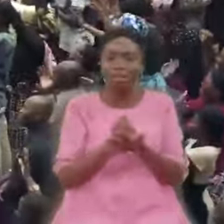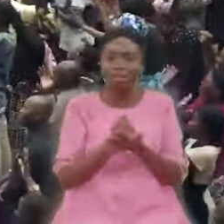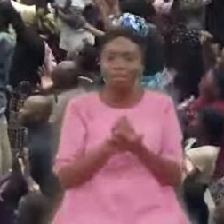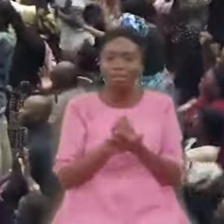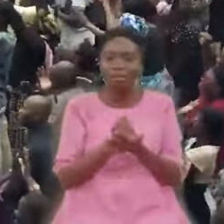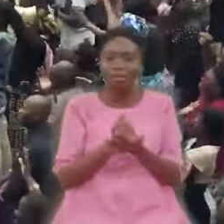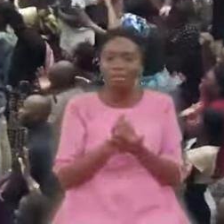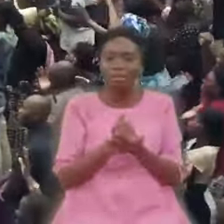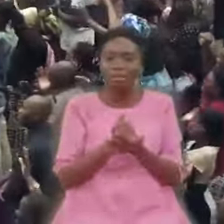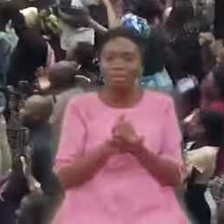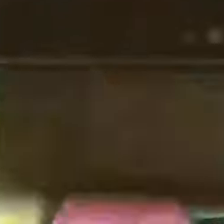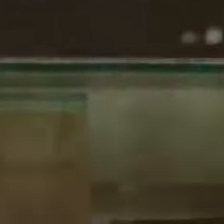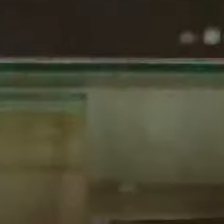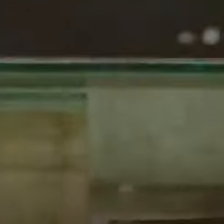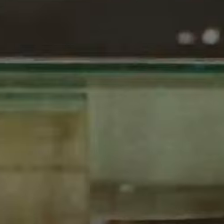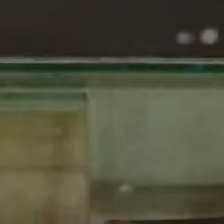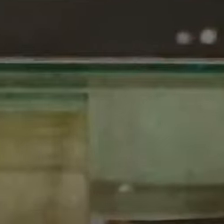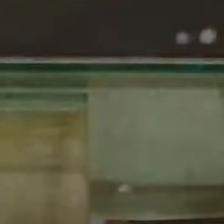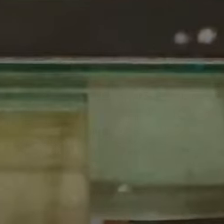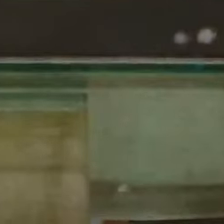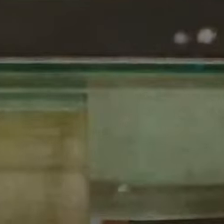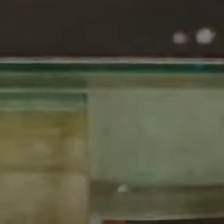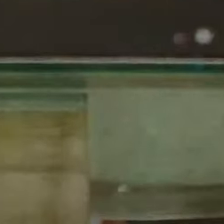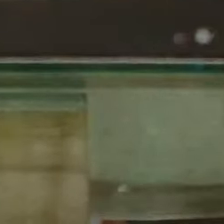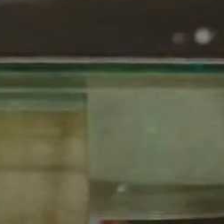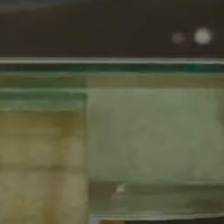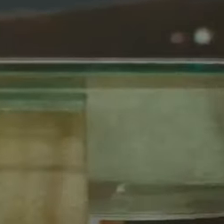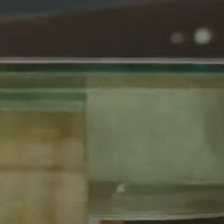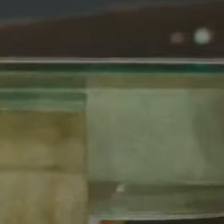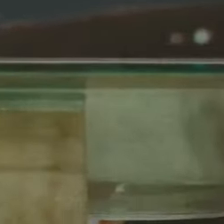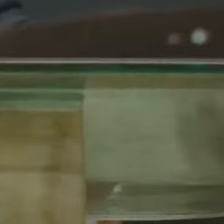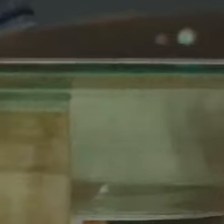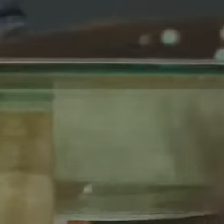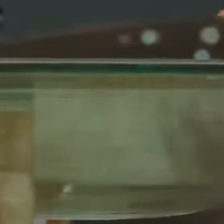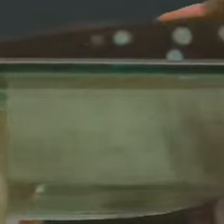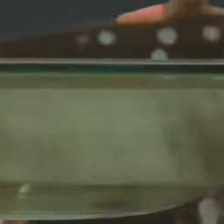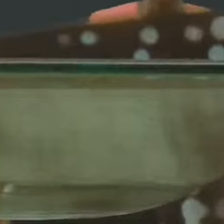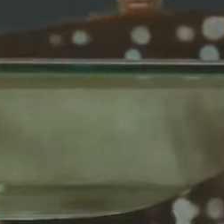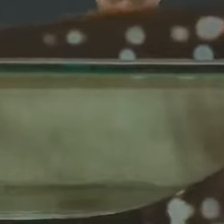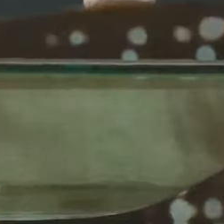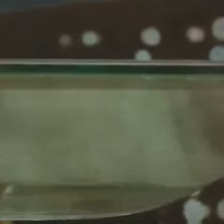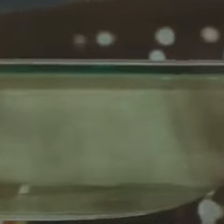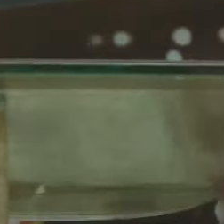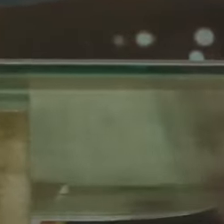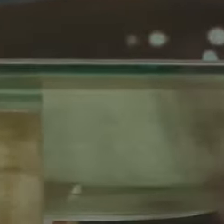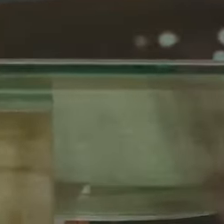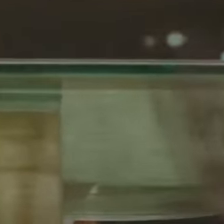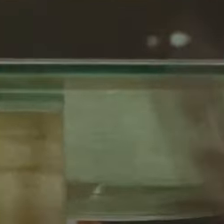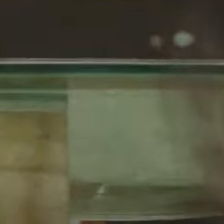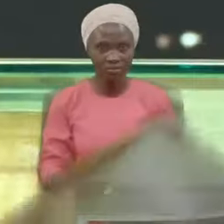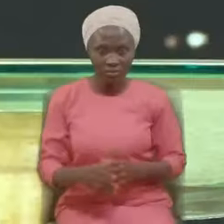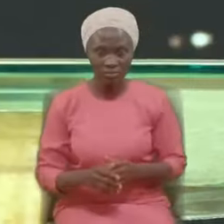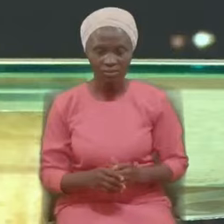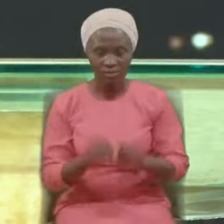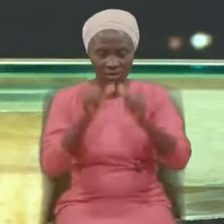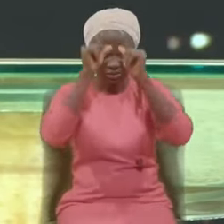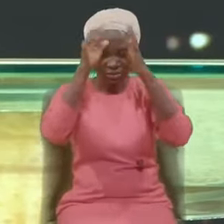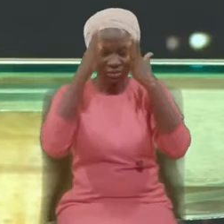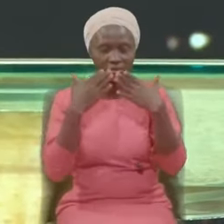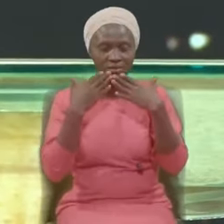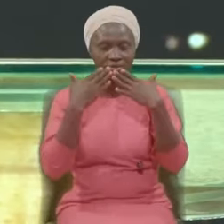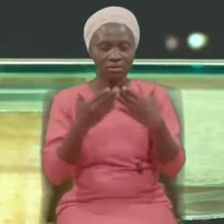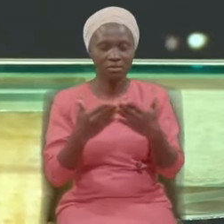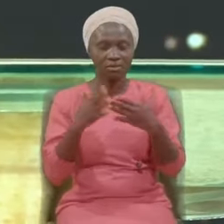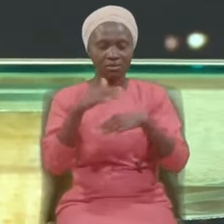Raise up those anointed hands. Father, we thank you tonight. We bless